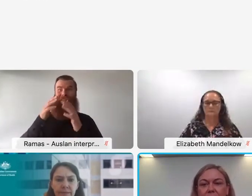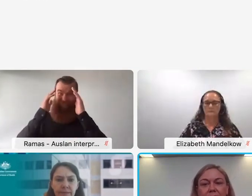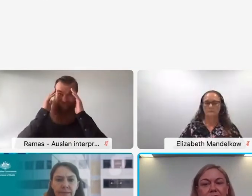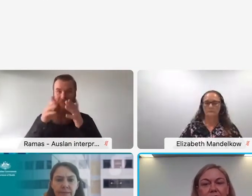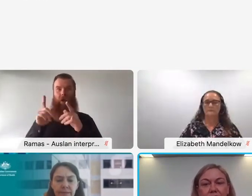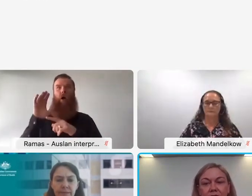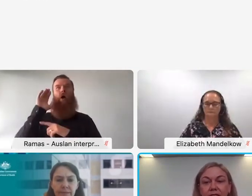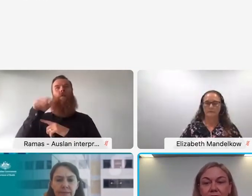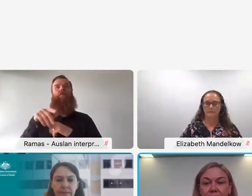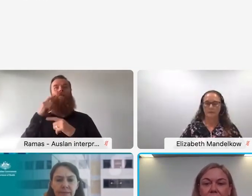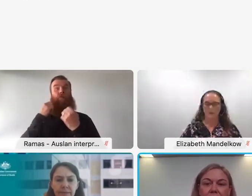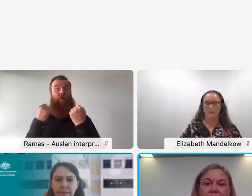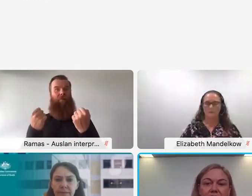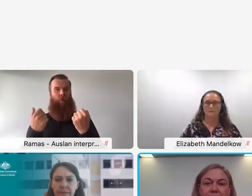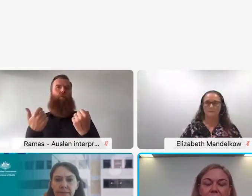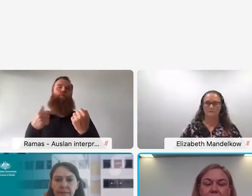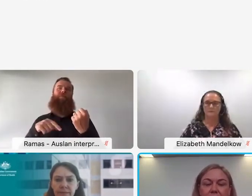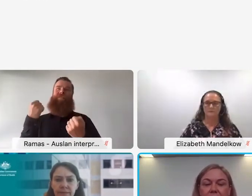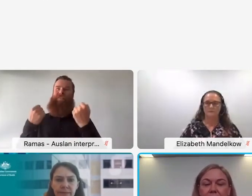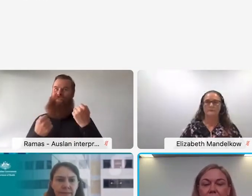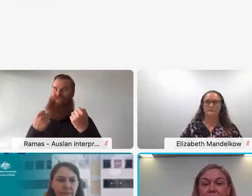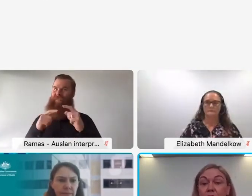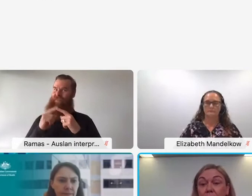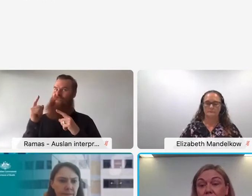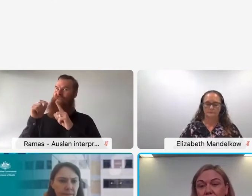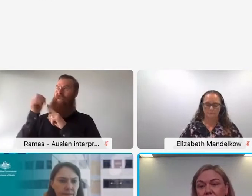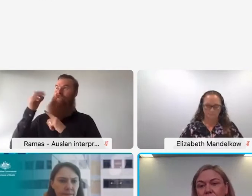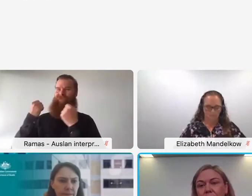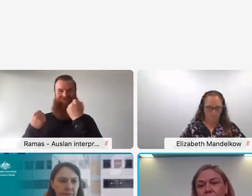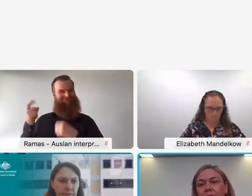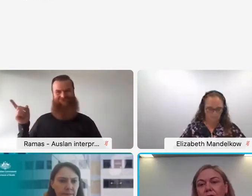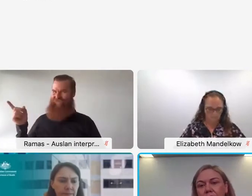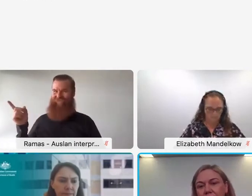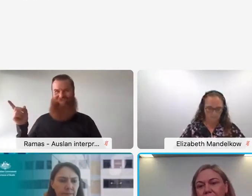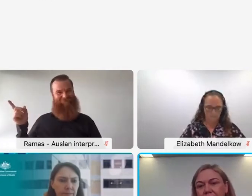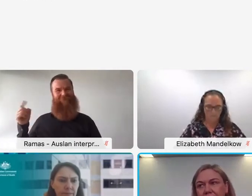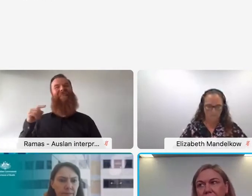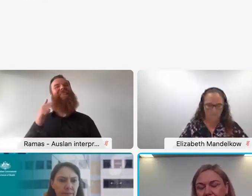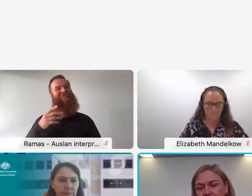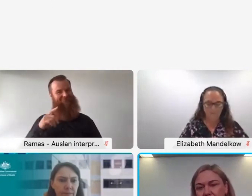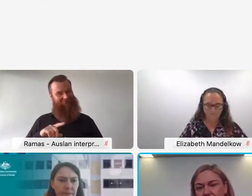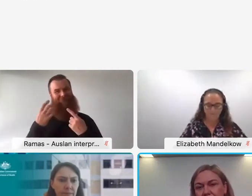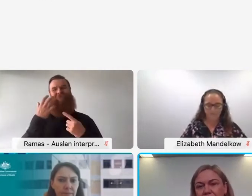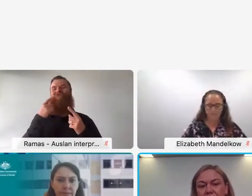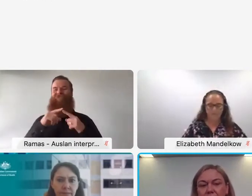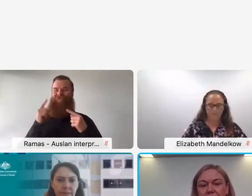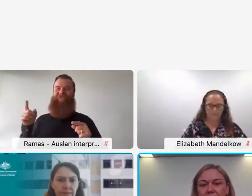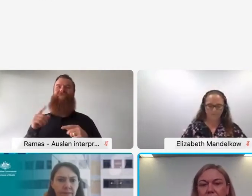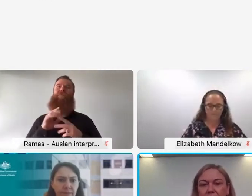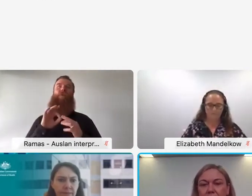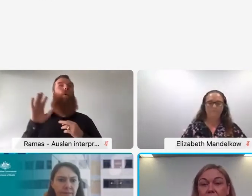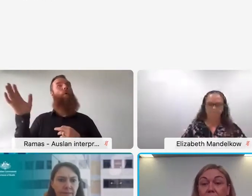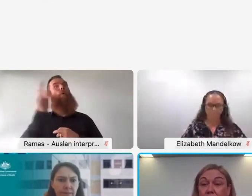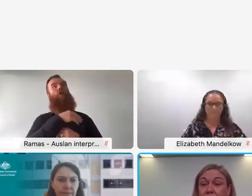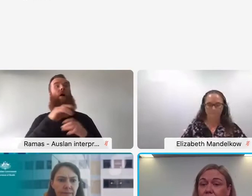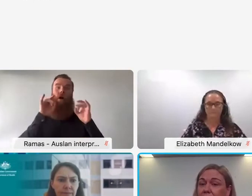being quite substantially different from the Pacific, as well as not all Australian states recognising Pacific